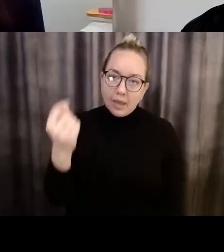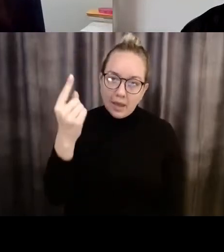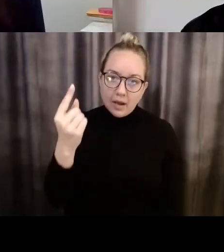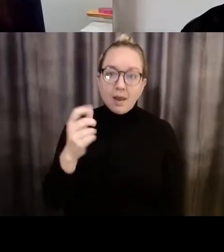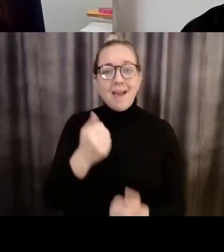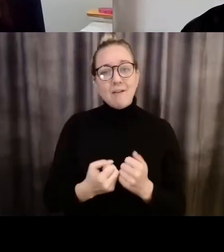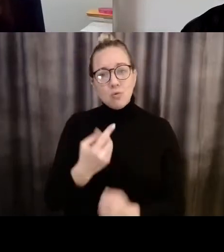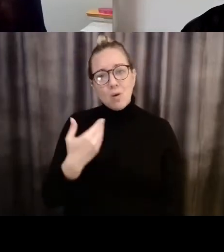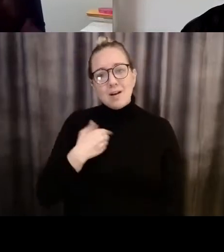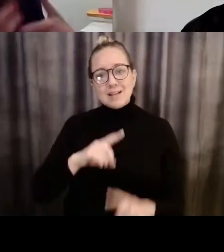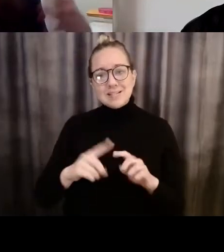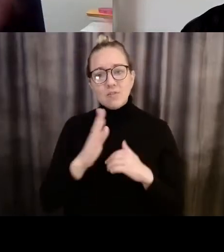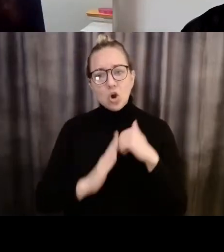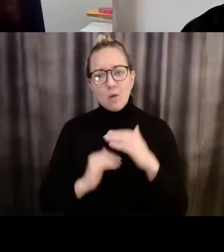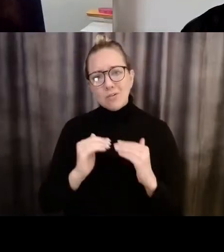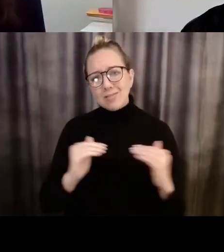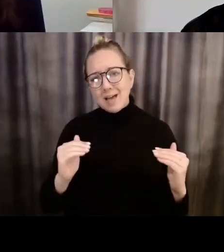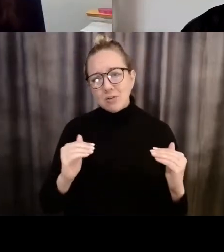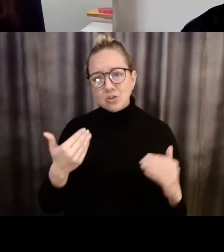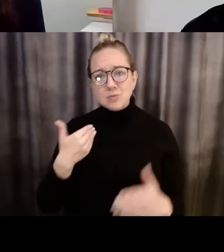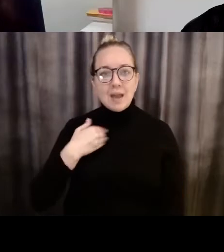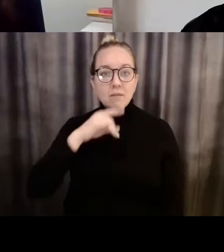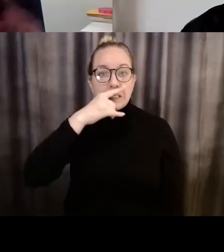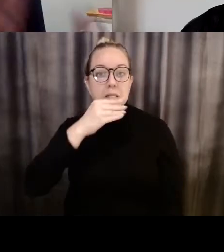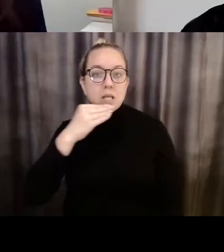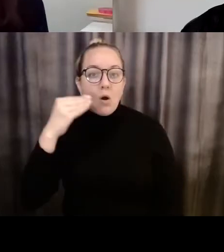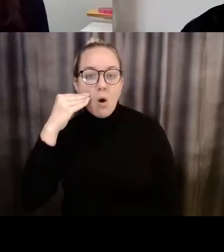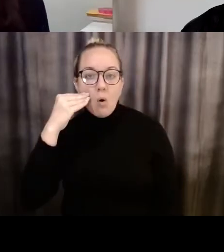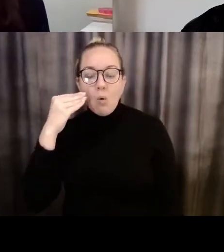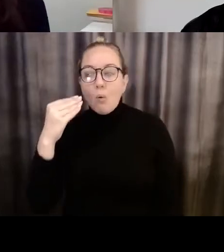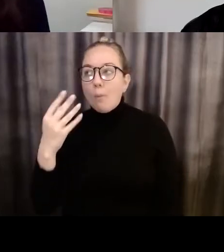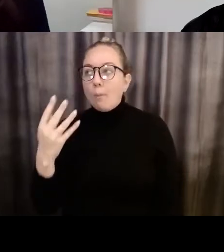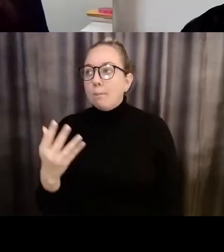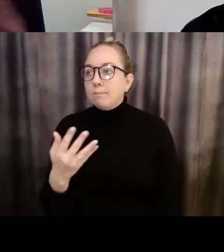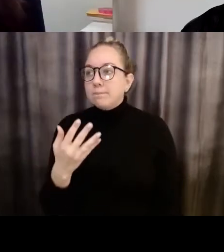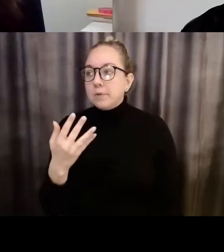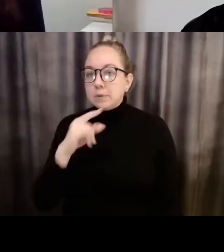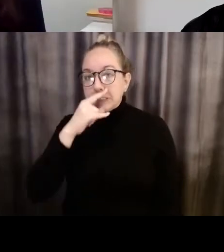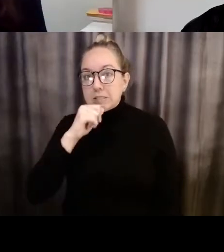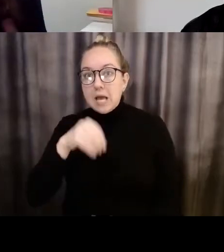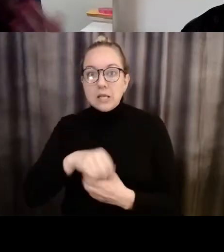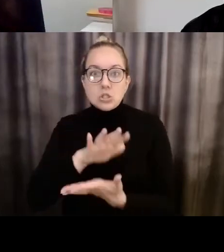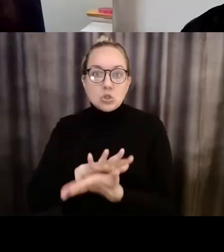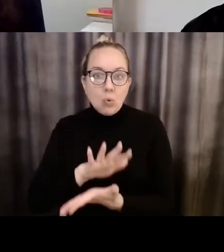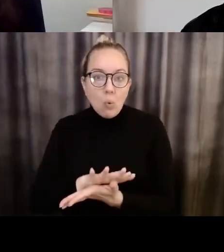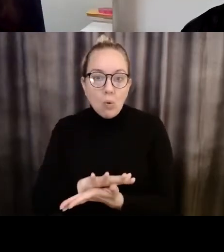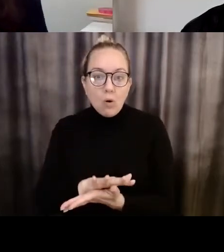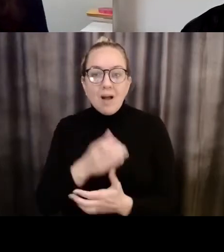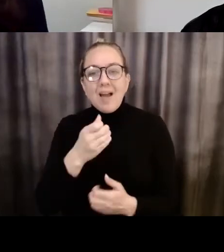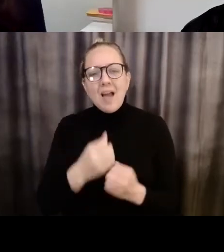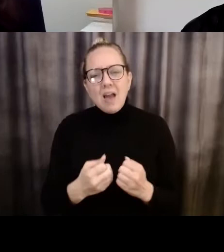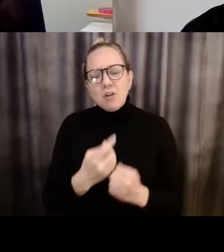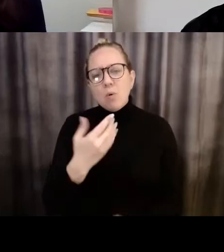has different comfort levels. We have kids at home, not in school. Everybody is going through something